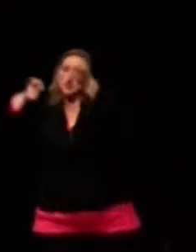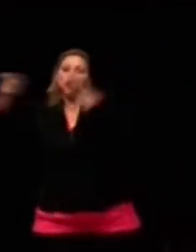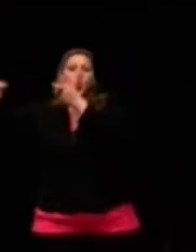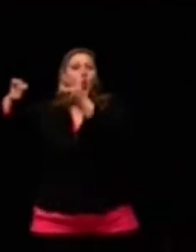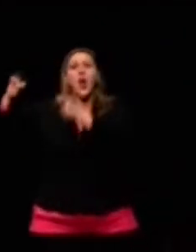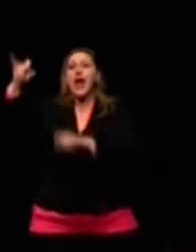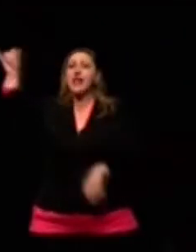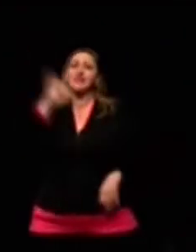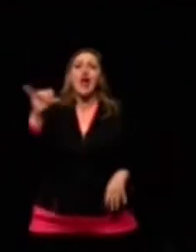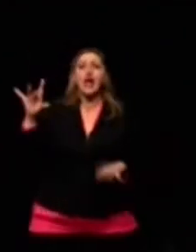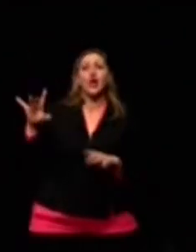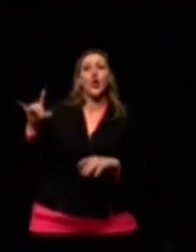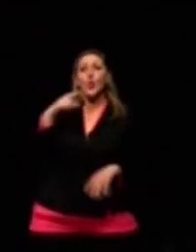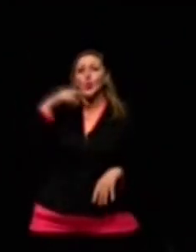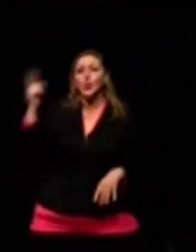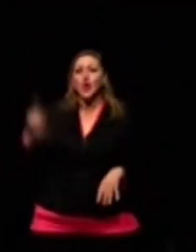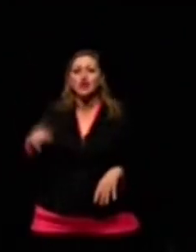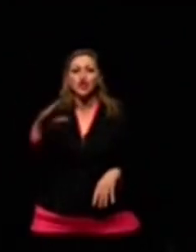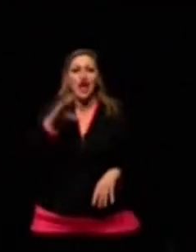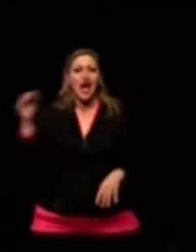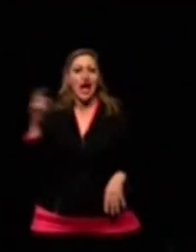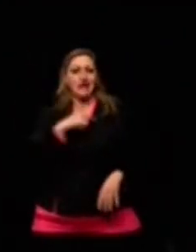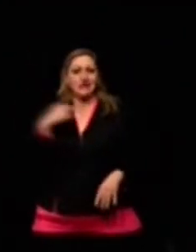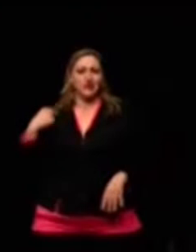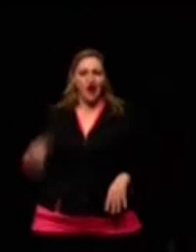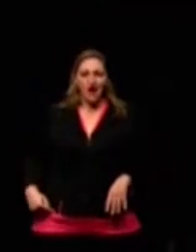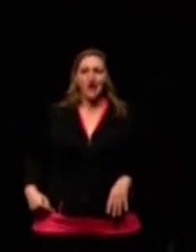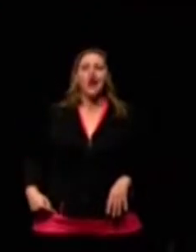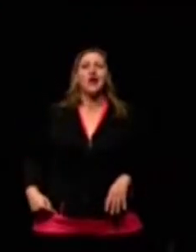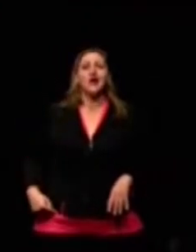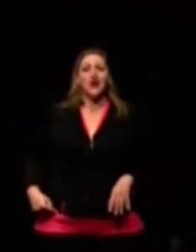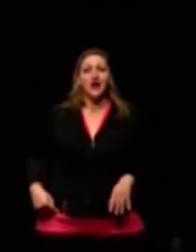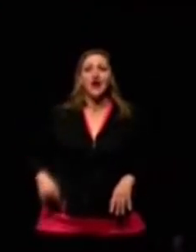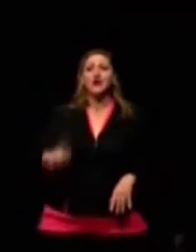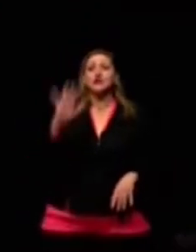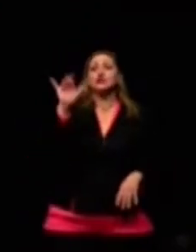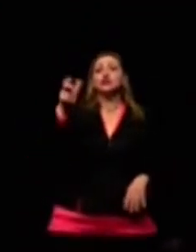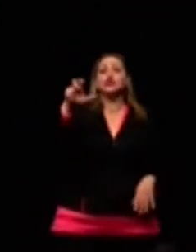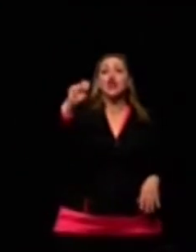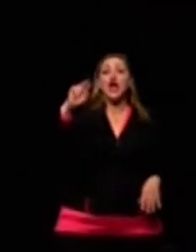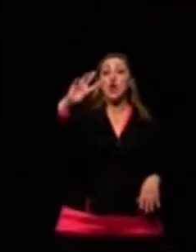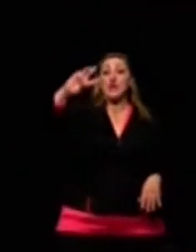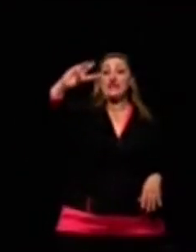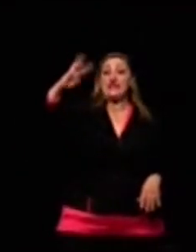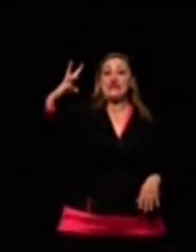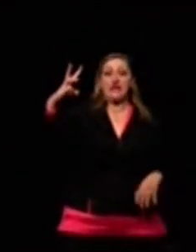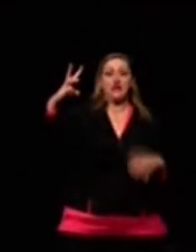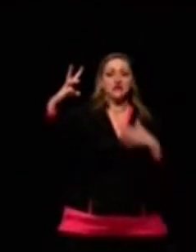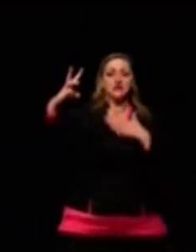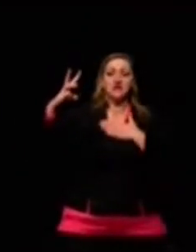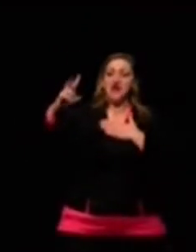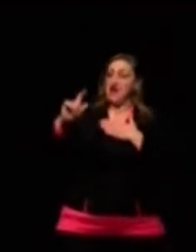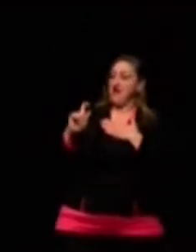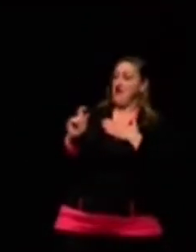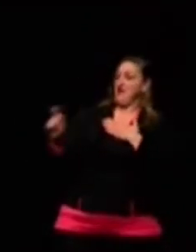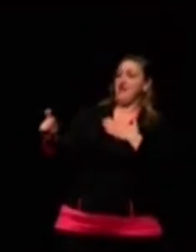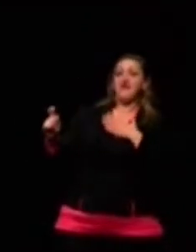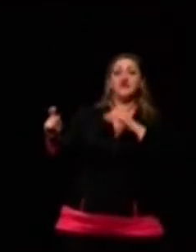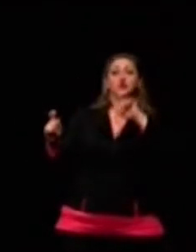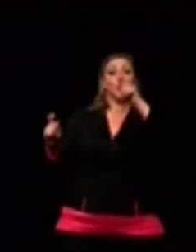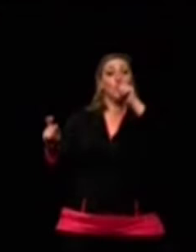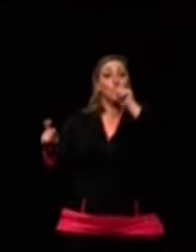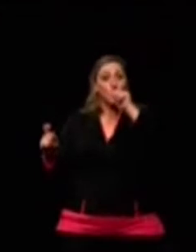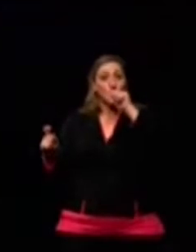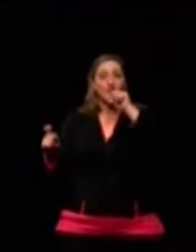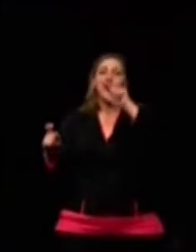Russia and China. January 6th last year was a gift to them